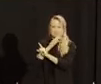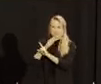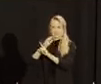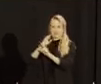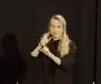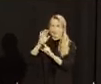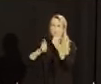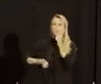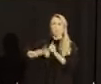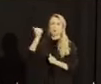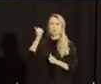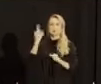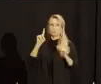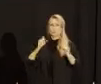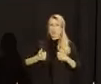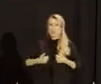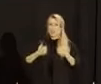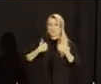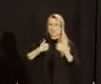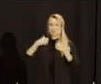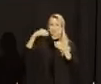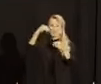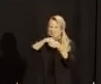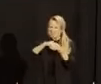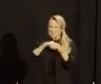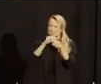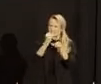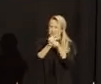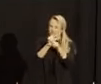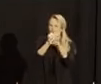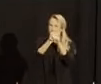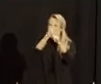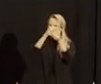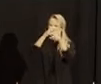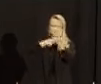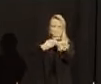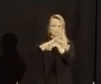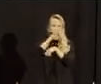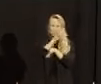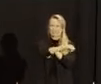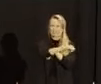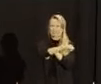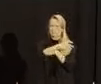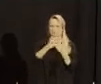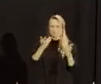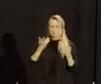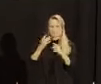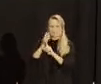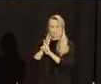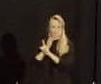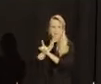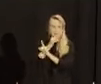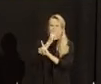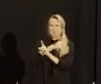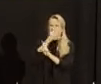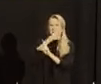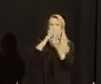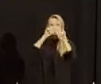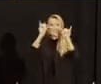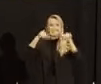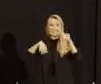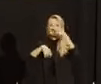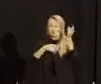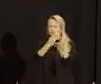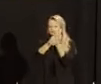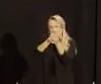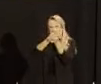living for her was not straightforward. She was truly a trailblazer. The systems that she